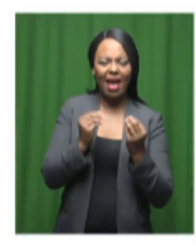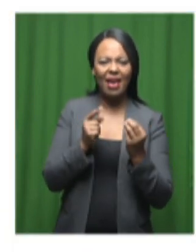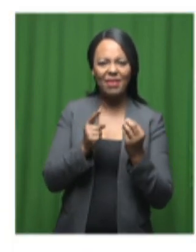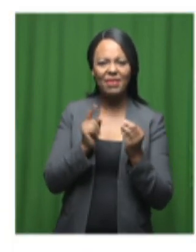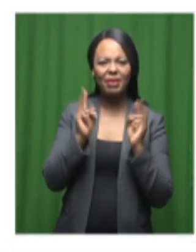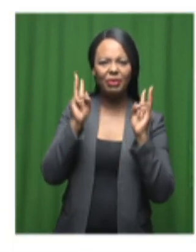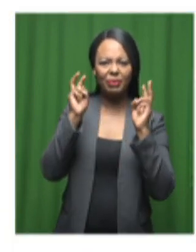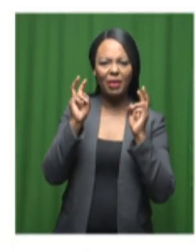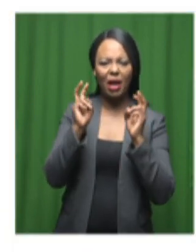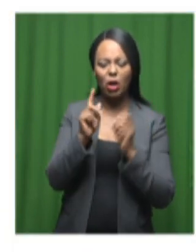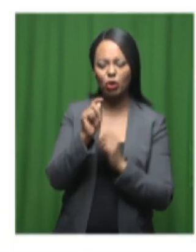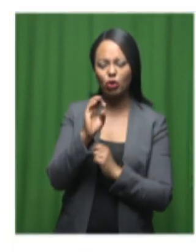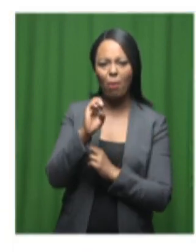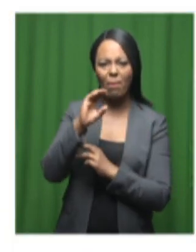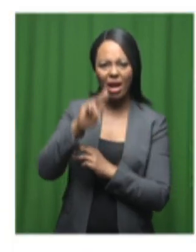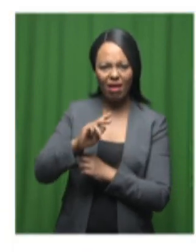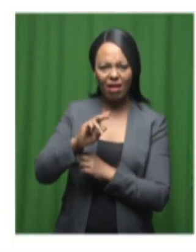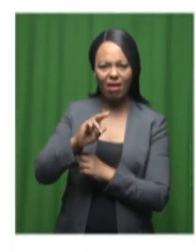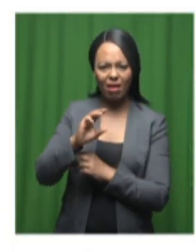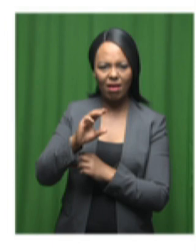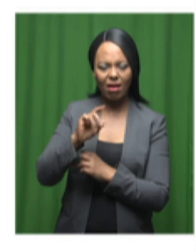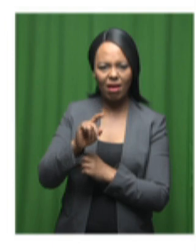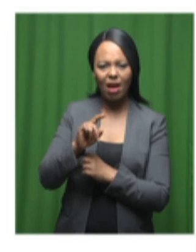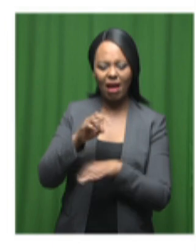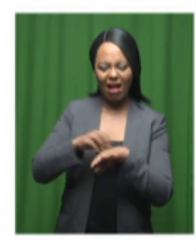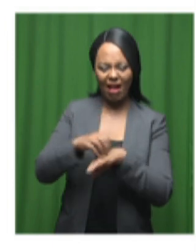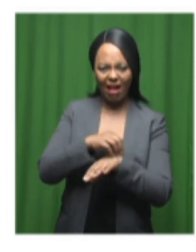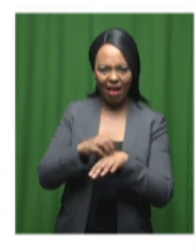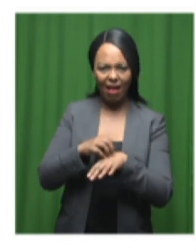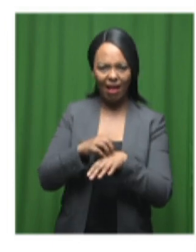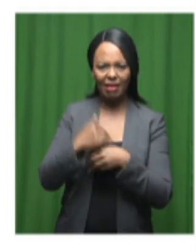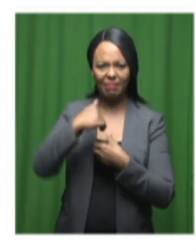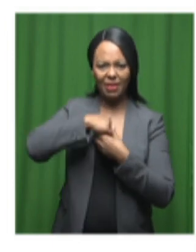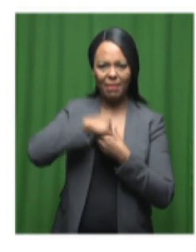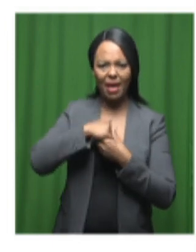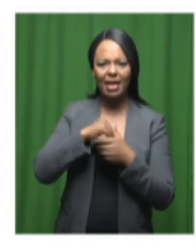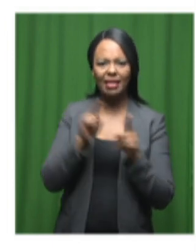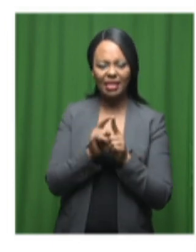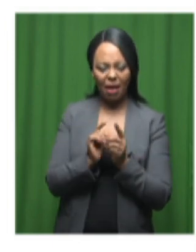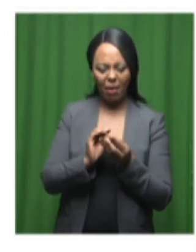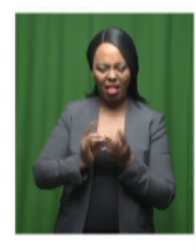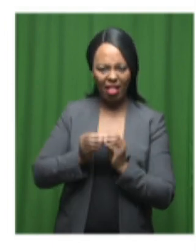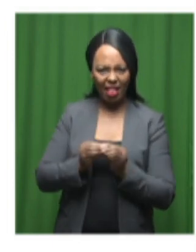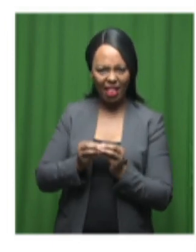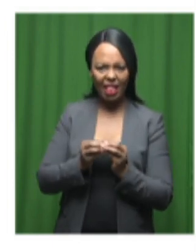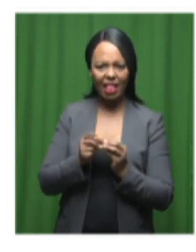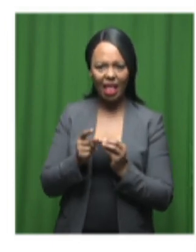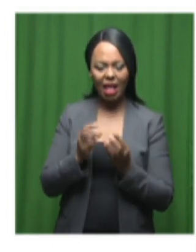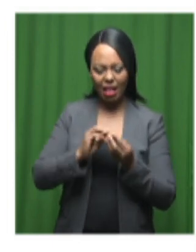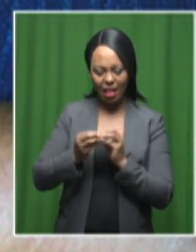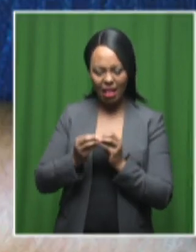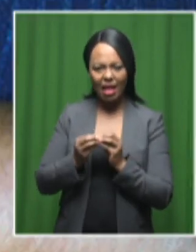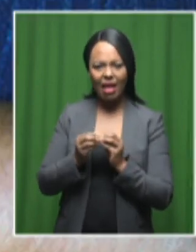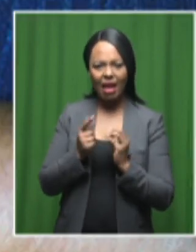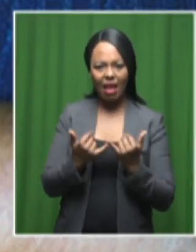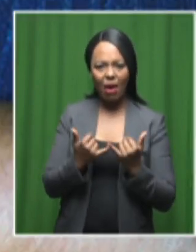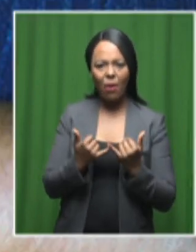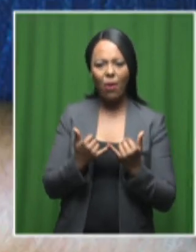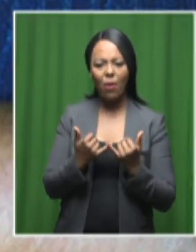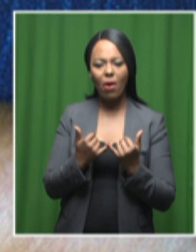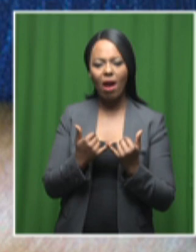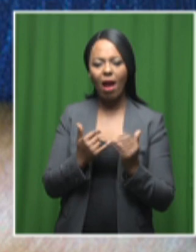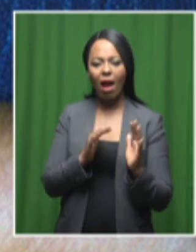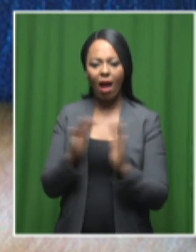such as atopic dermatitis. Furthermore, there's an inflammatory component. So the genetic component leads to